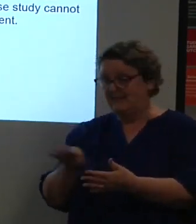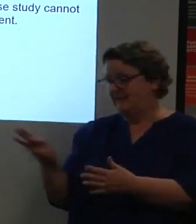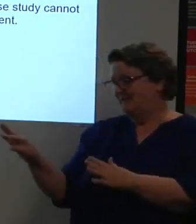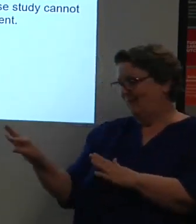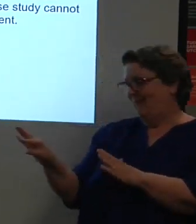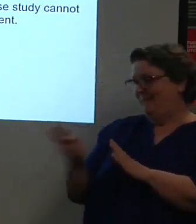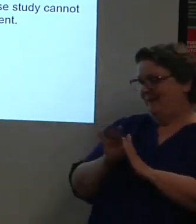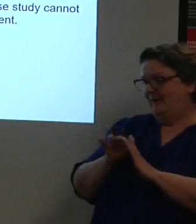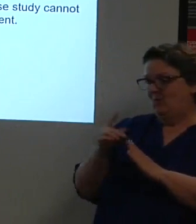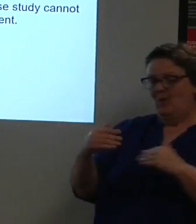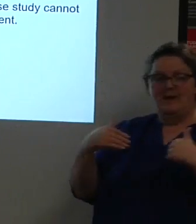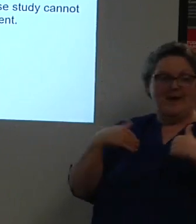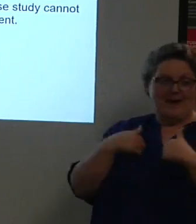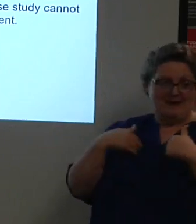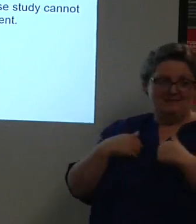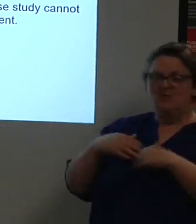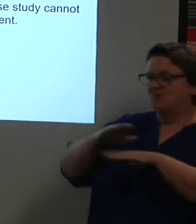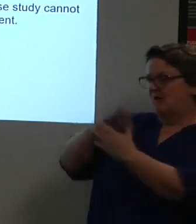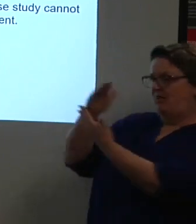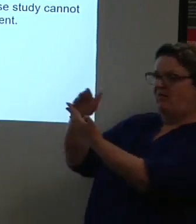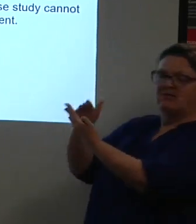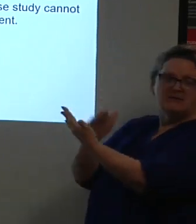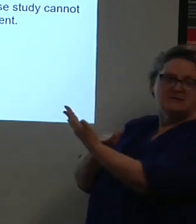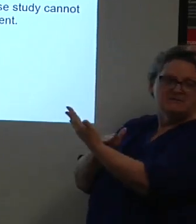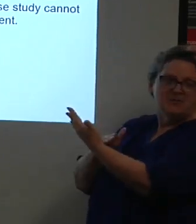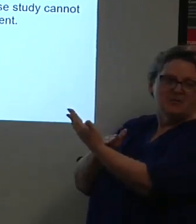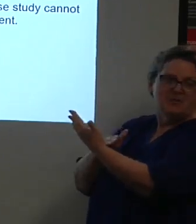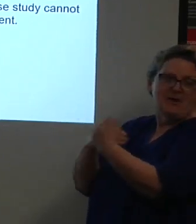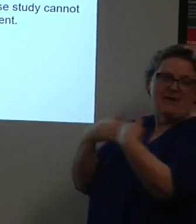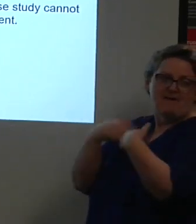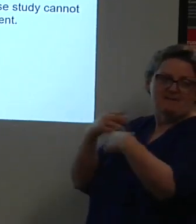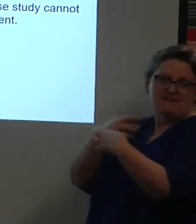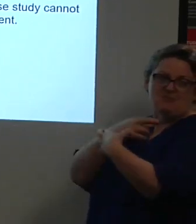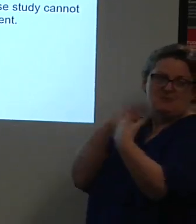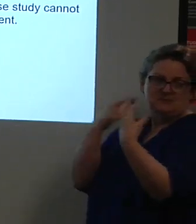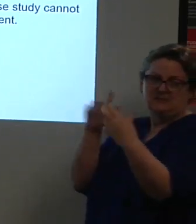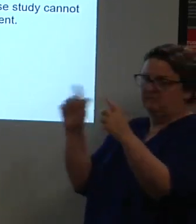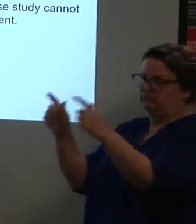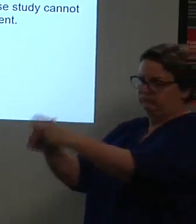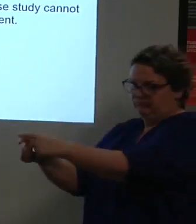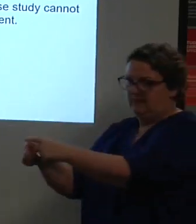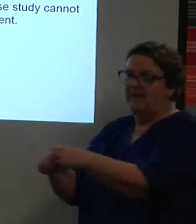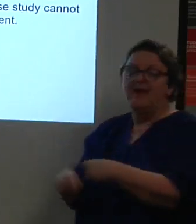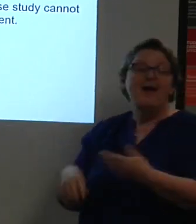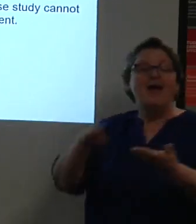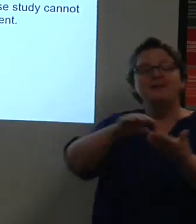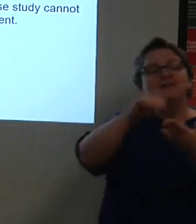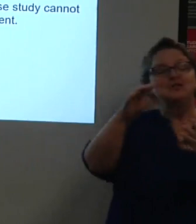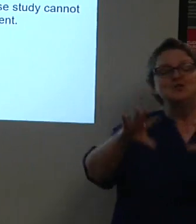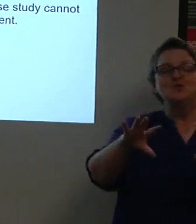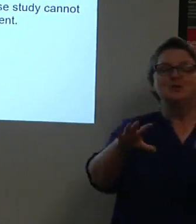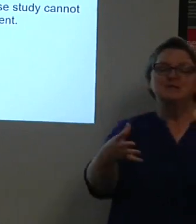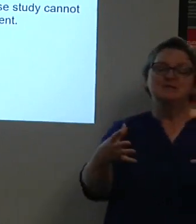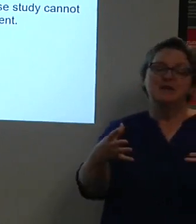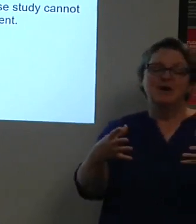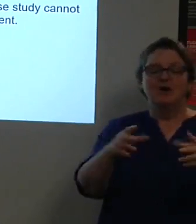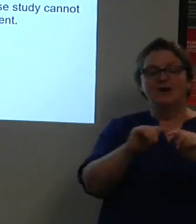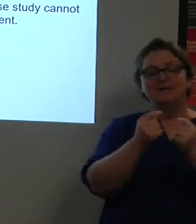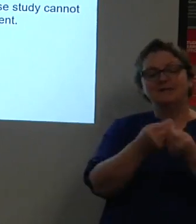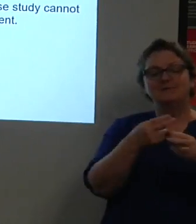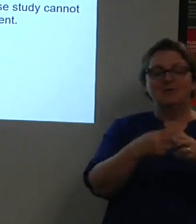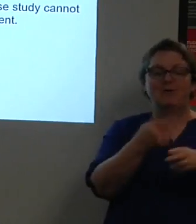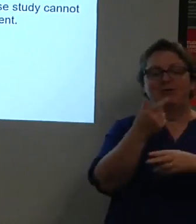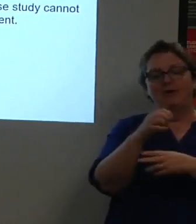particular animal that's on the endangered species list, and the students are in teams where they pretend to be the God Squad. If you've never heard of the God